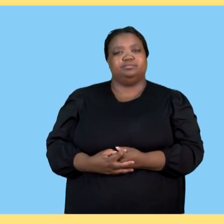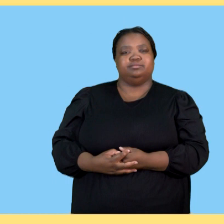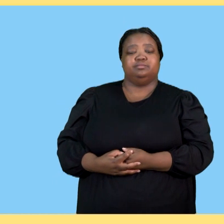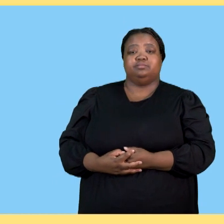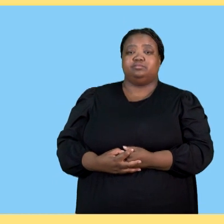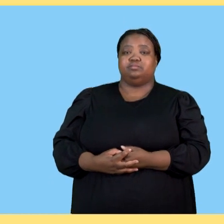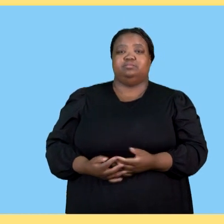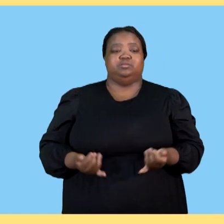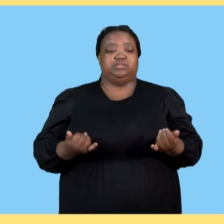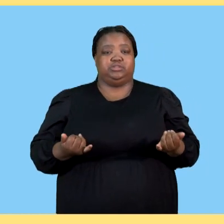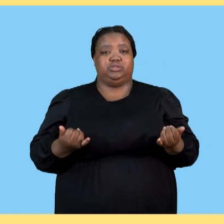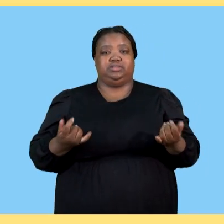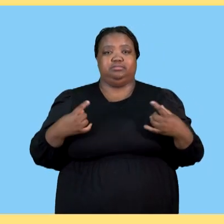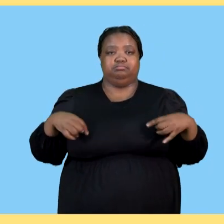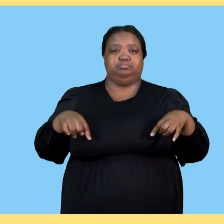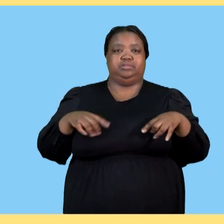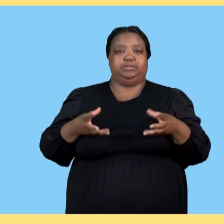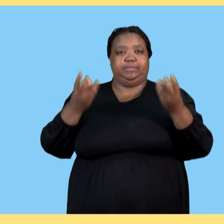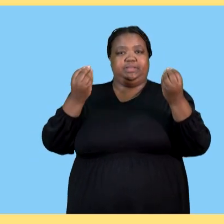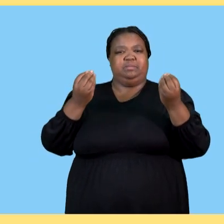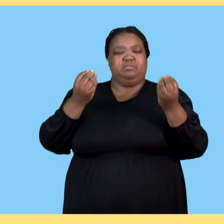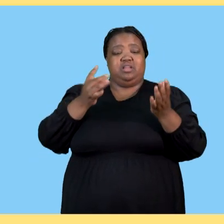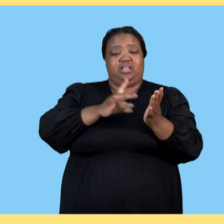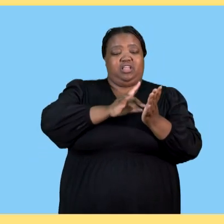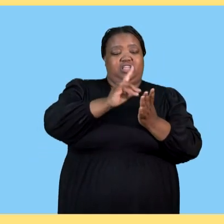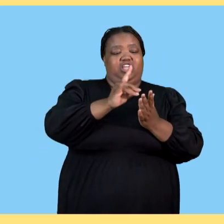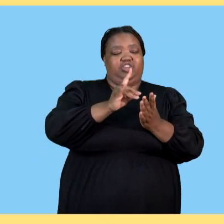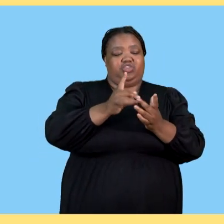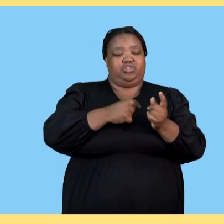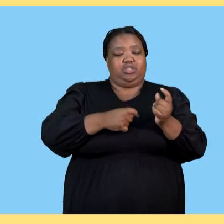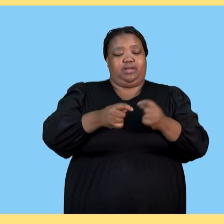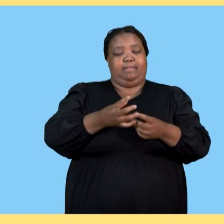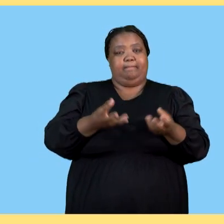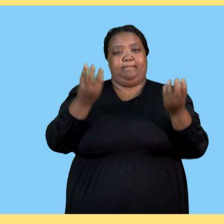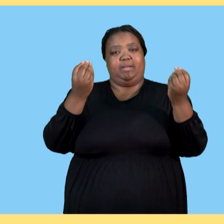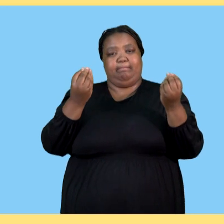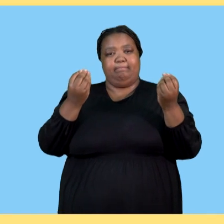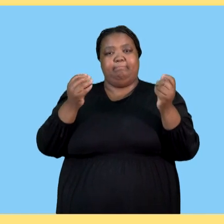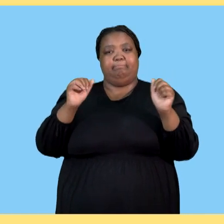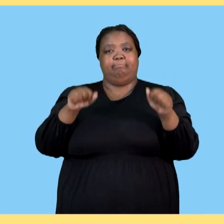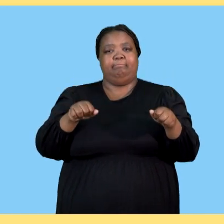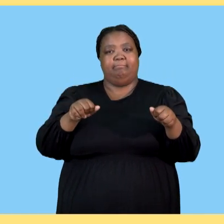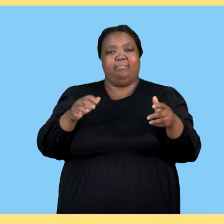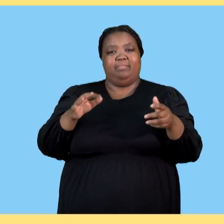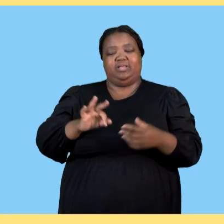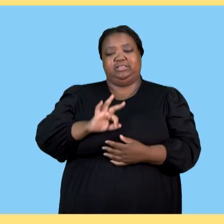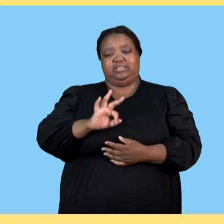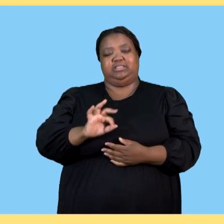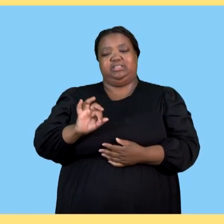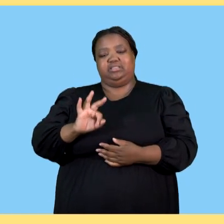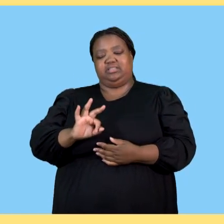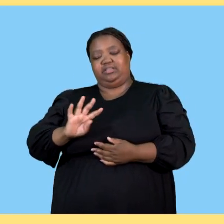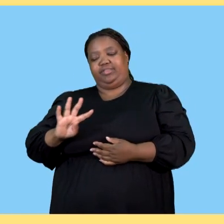Therefore, if we are given cash sales, which is 63,000 here, which